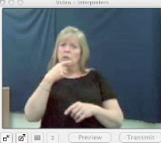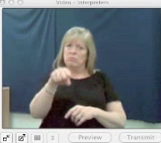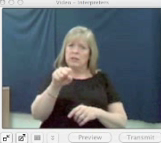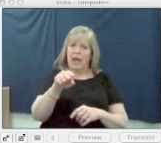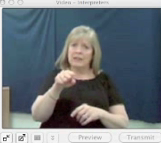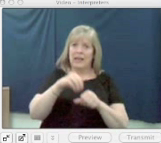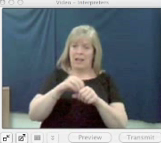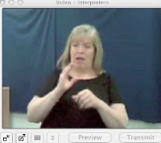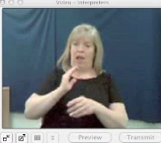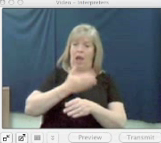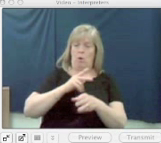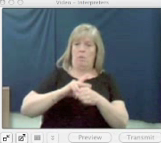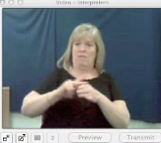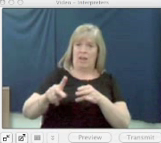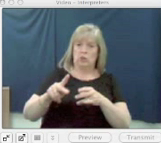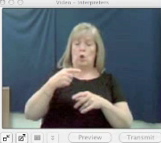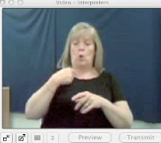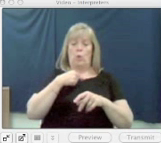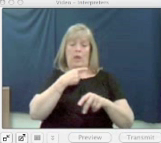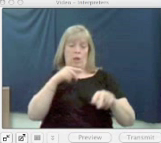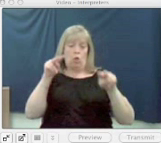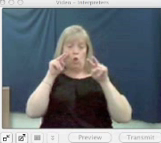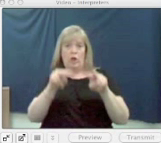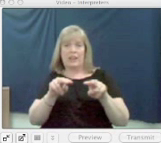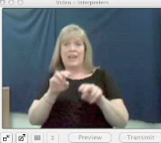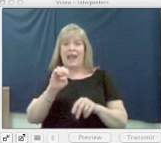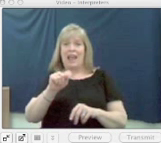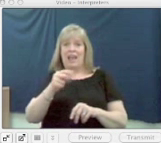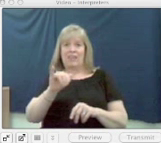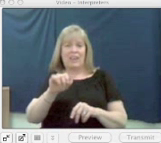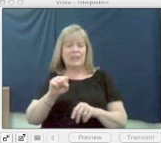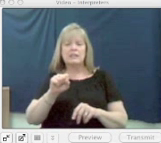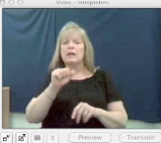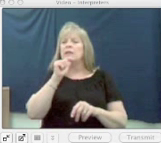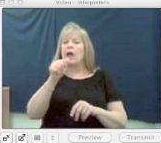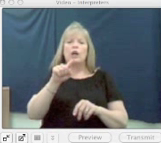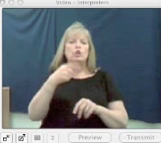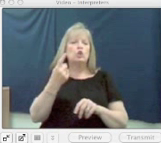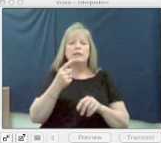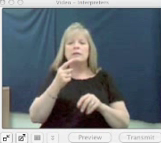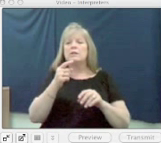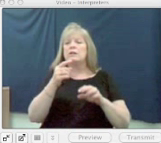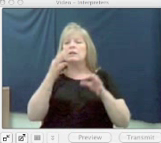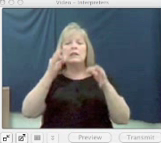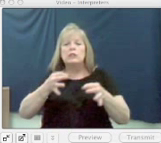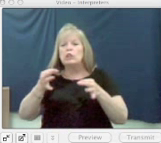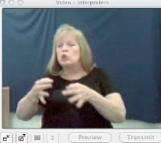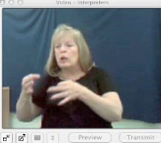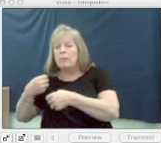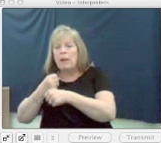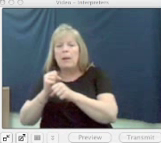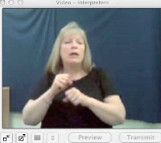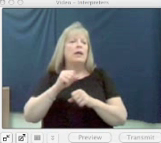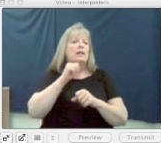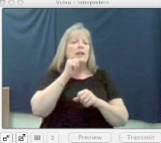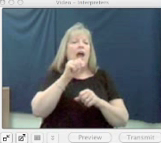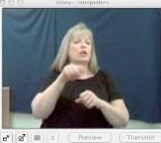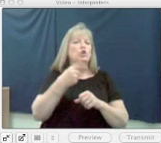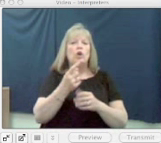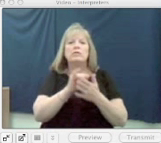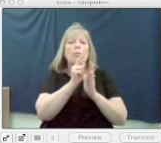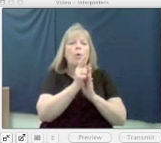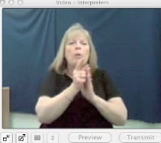ethics not as decision making, not as moment-to-moment moves, moment-to-moment